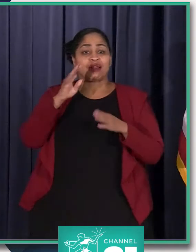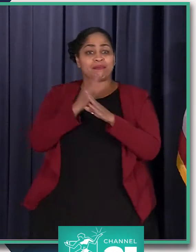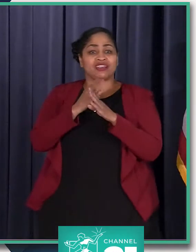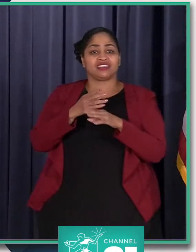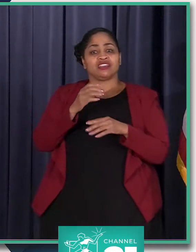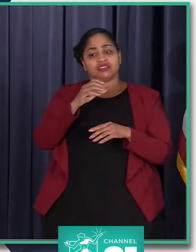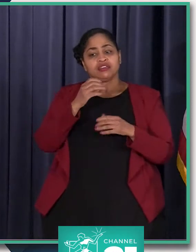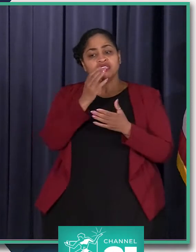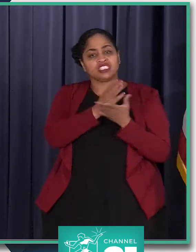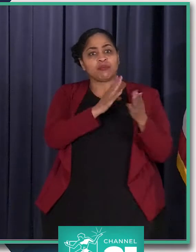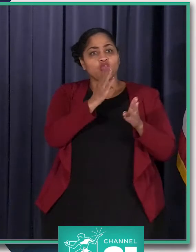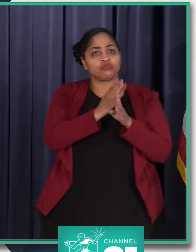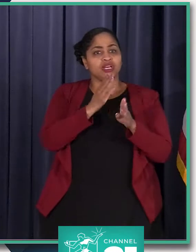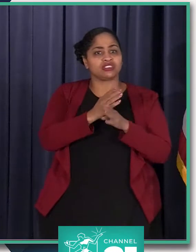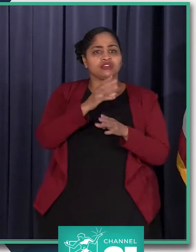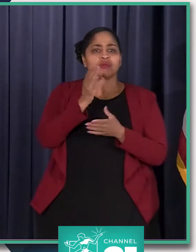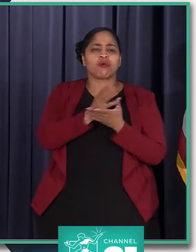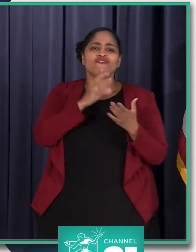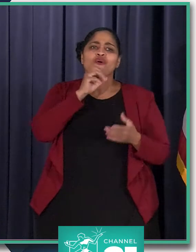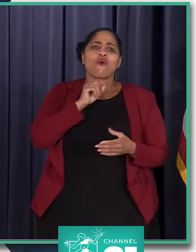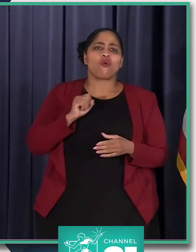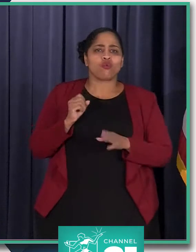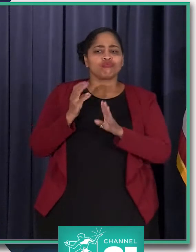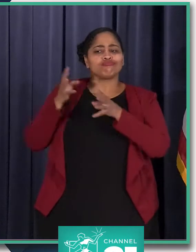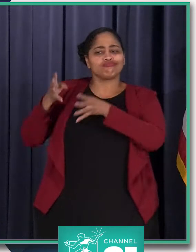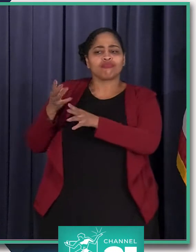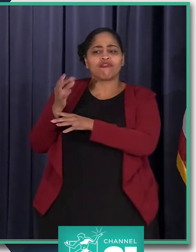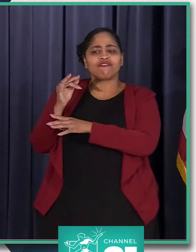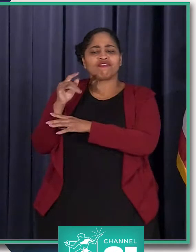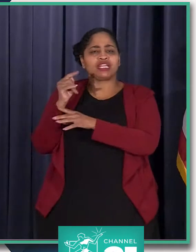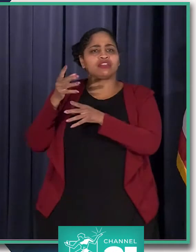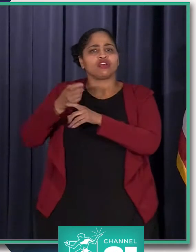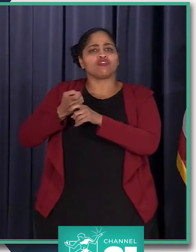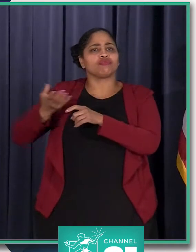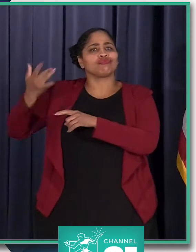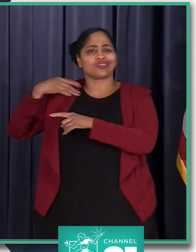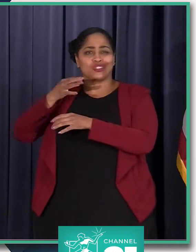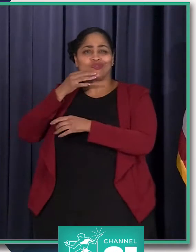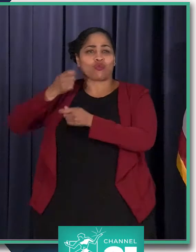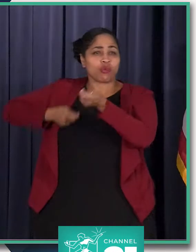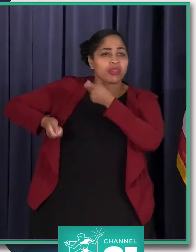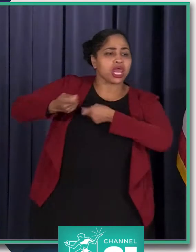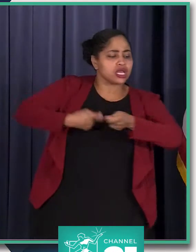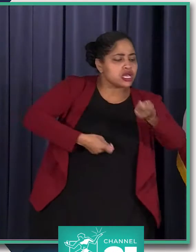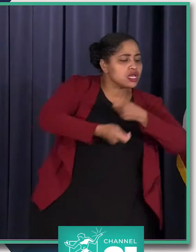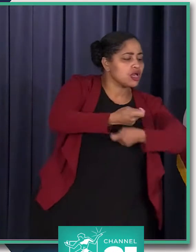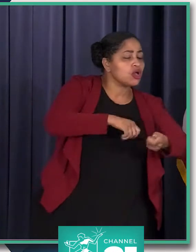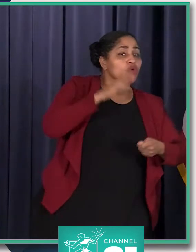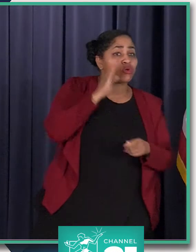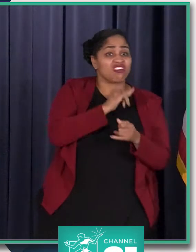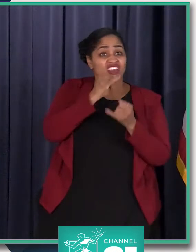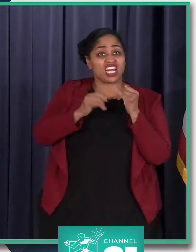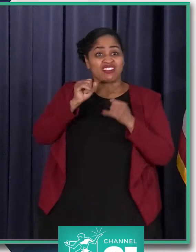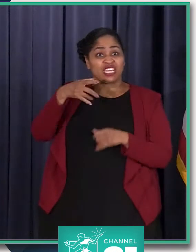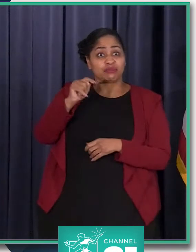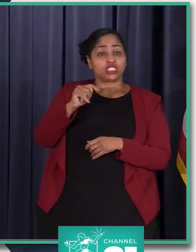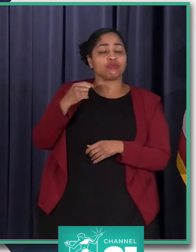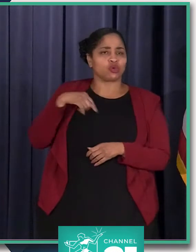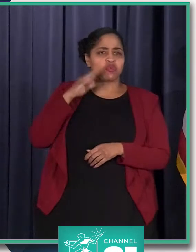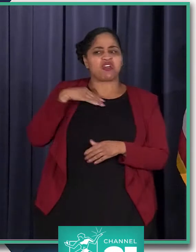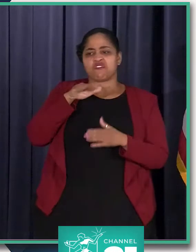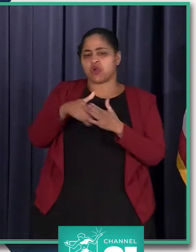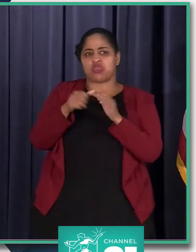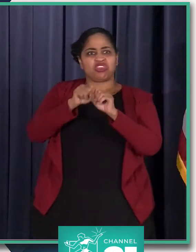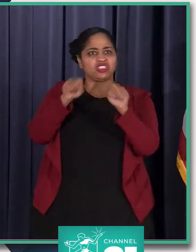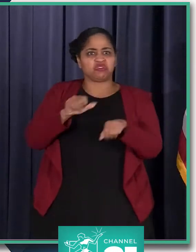older fleet that will be moving out with the fleet replacement program. By the end of September, we will have all of this system in.